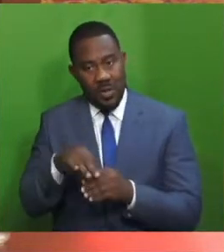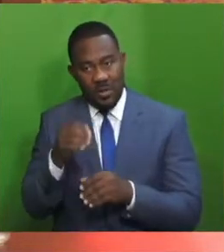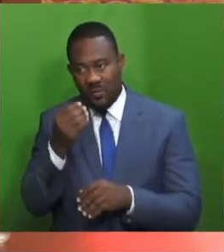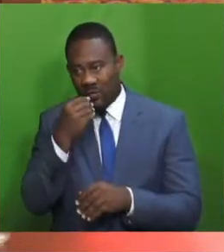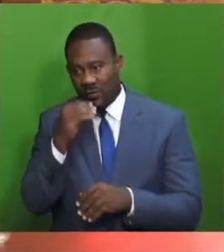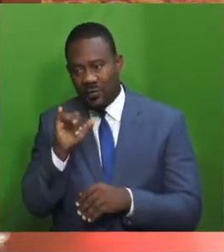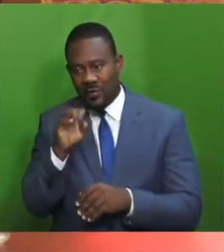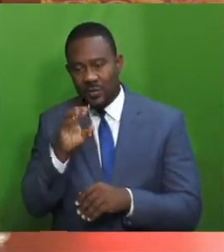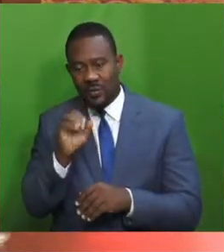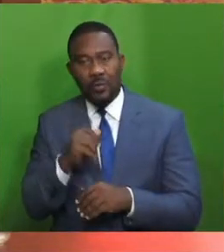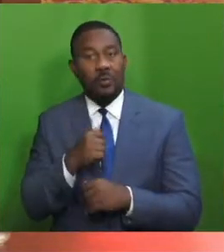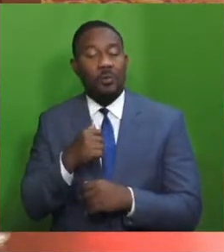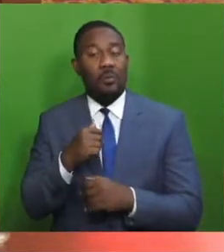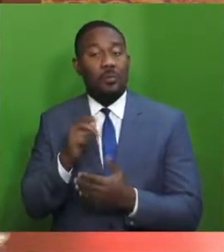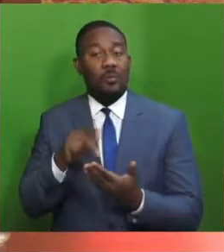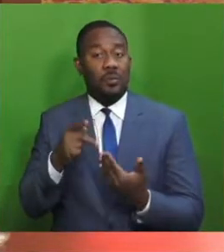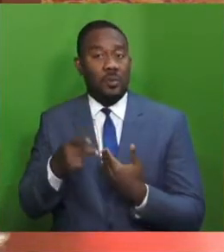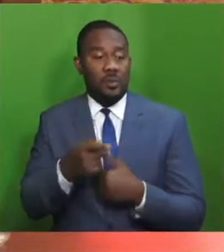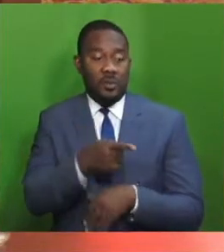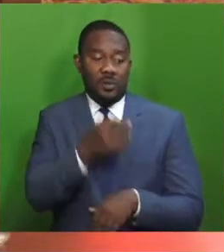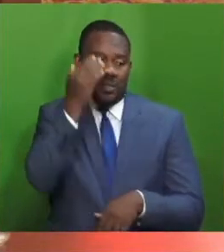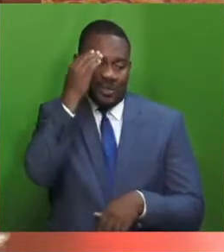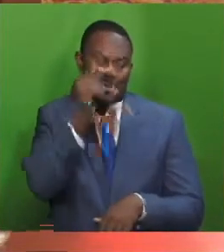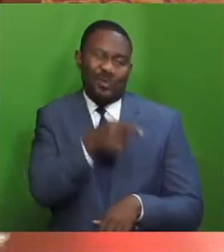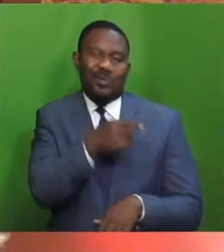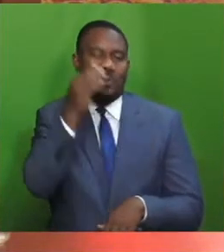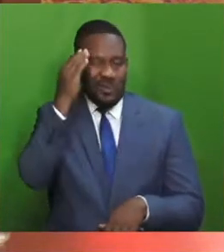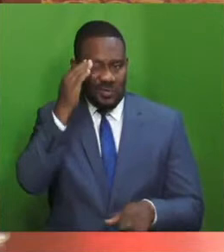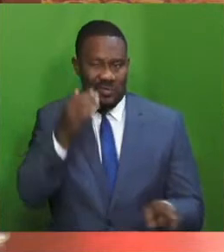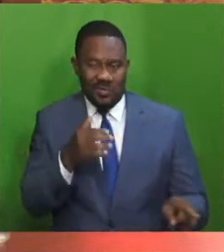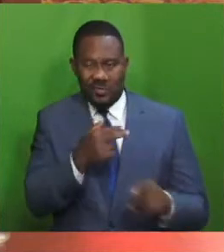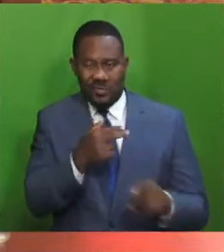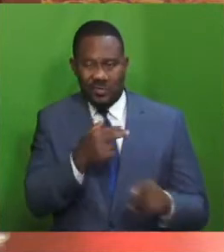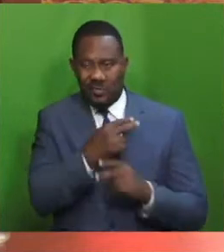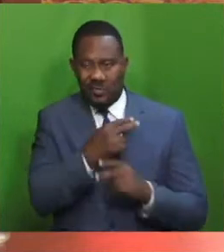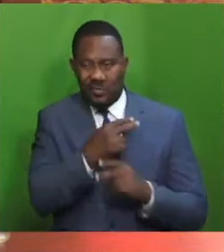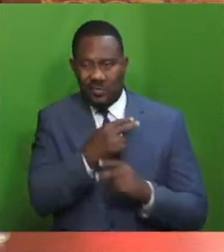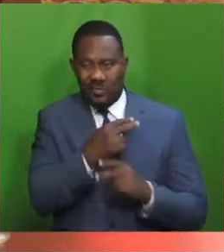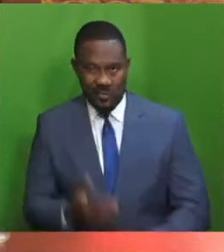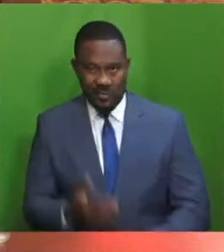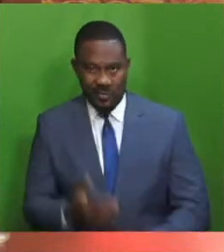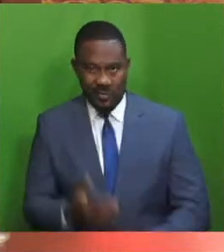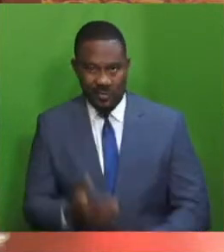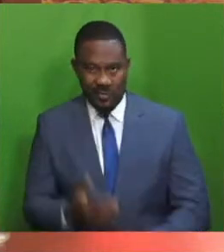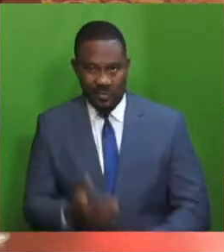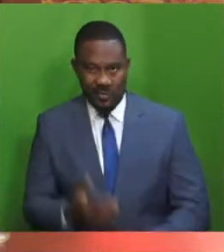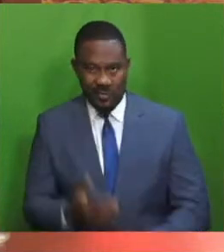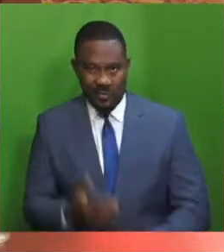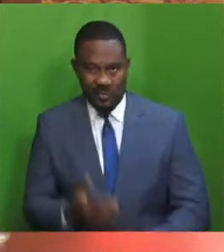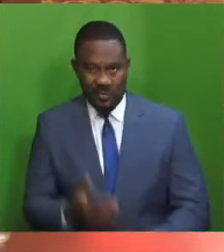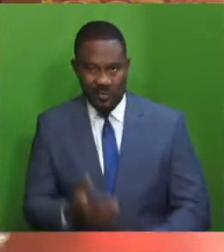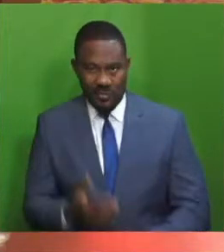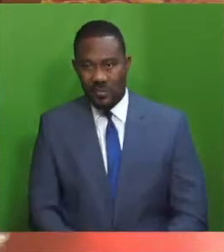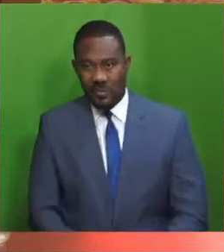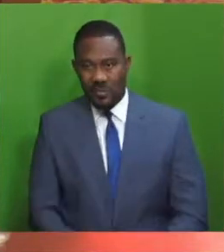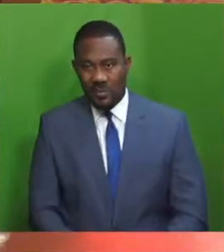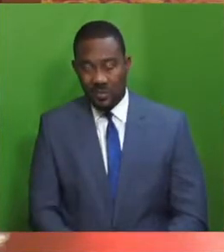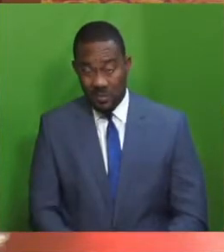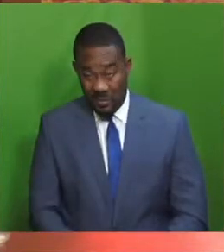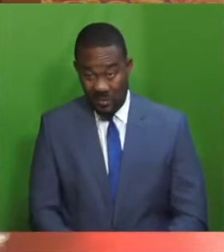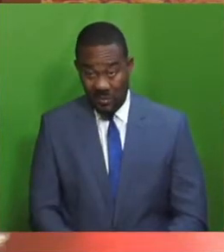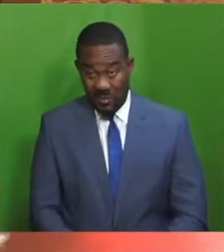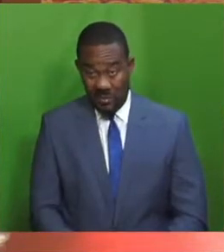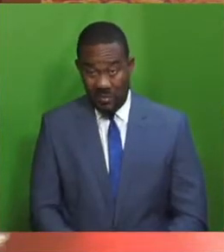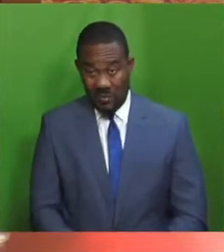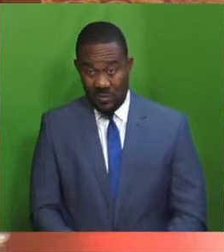program, and the minority leader will know that. Mr. Speaker, so he was asking, where have we created the jobs? 1.2